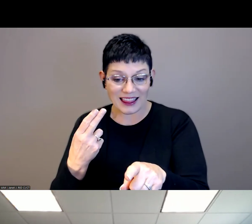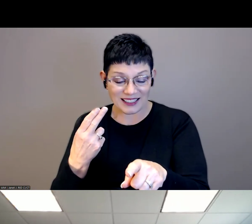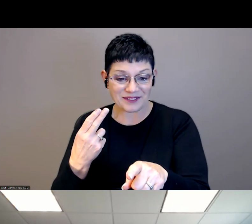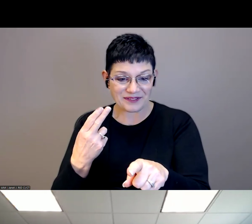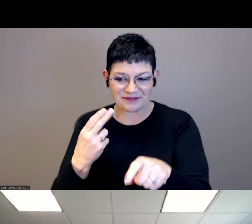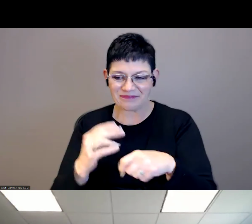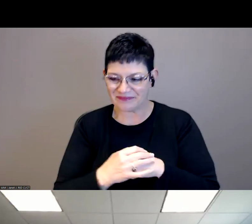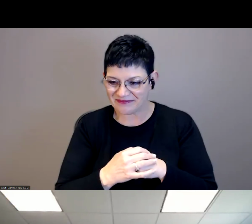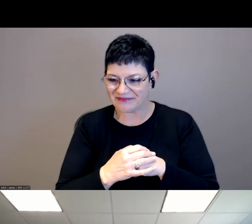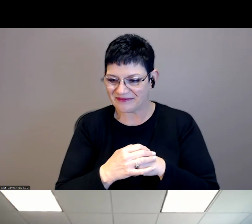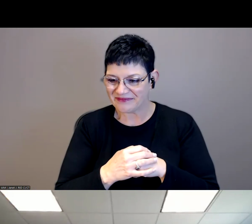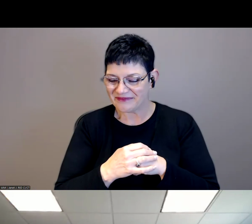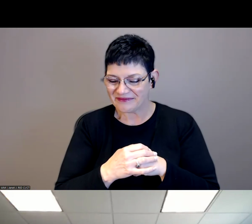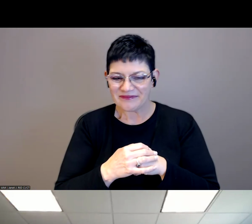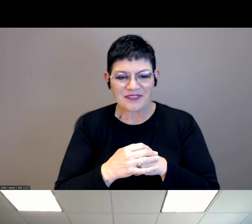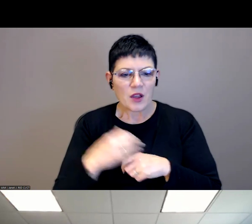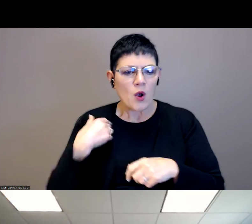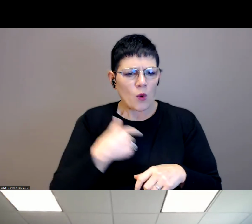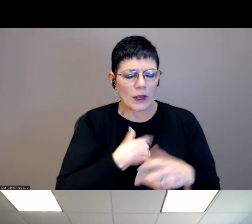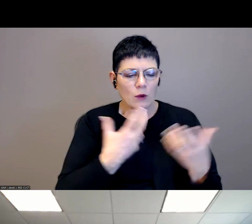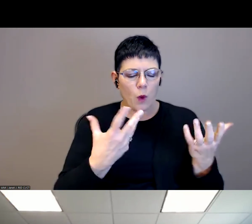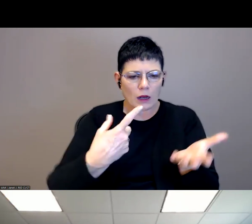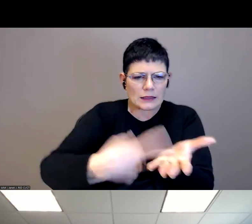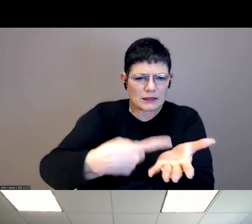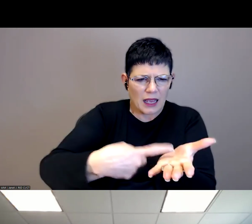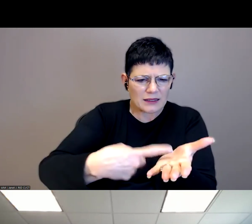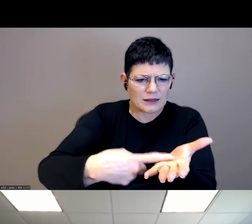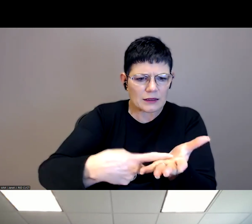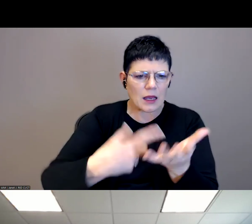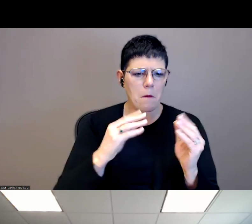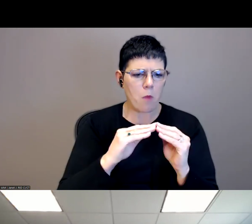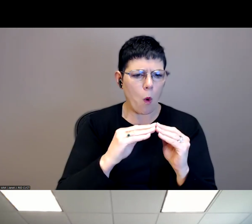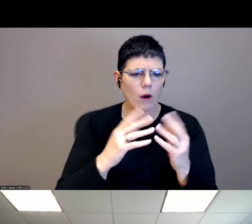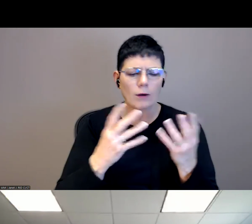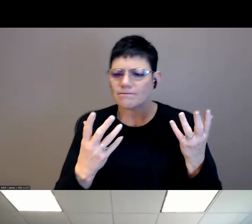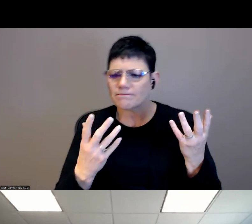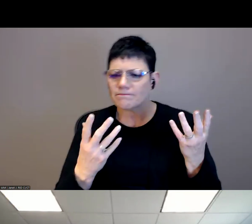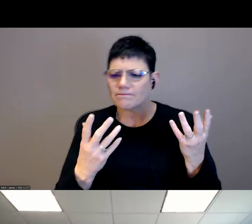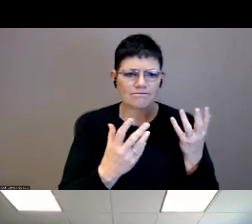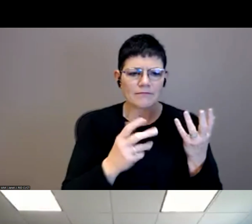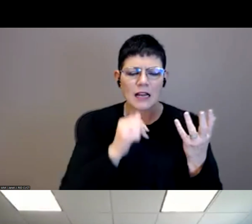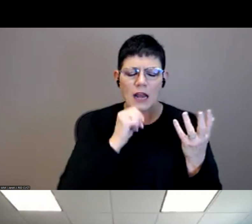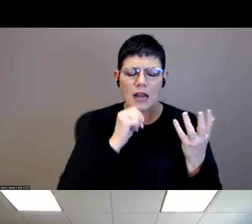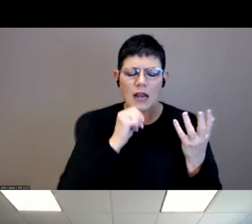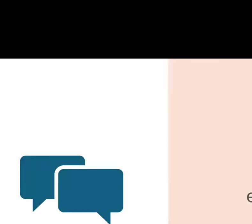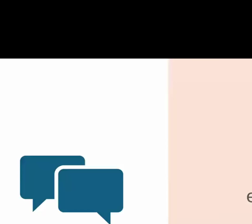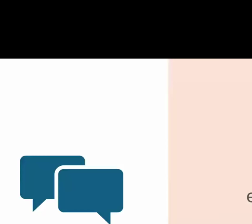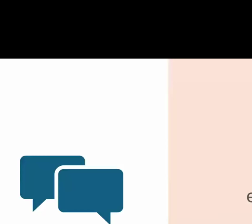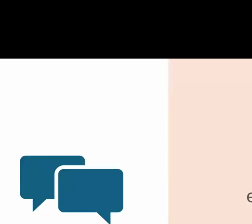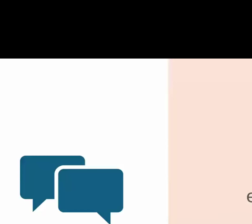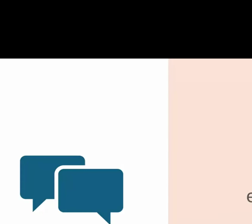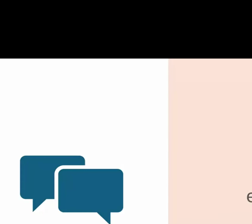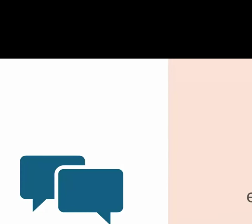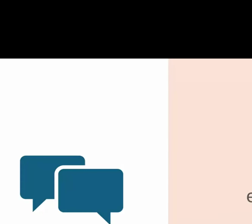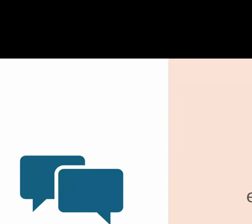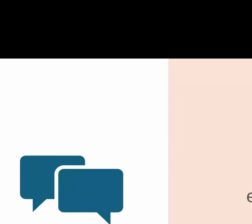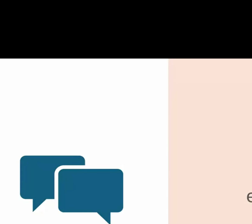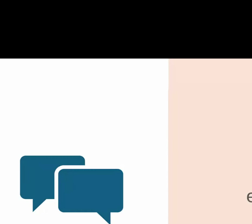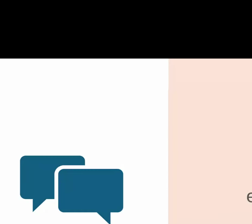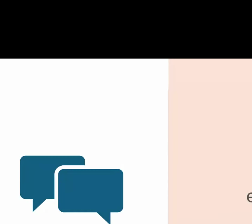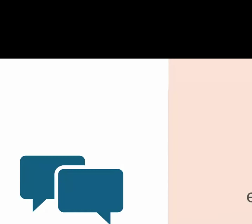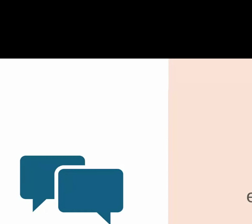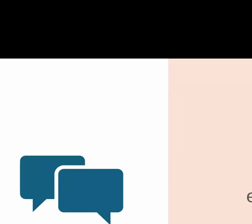And we're going to talk a little bit more about, not just the toolkit and not just why engagement is important,